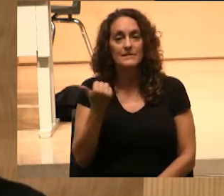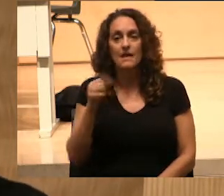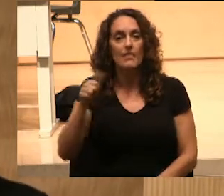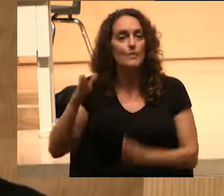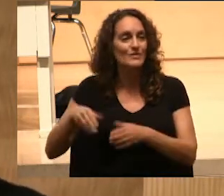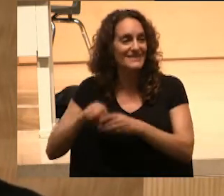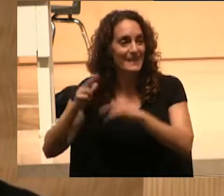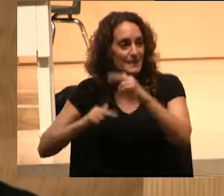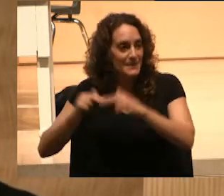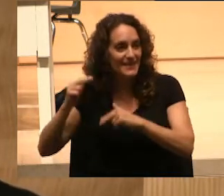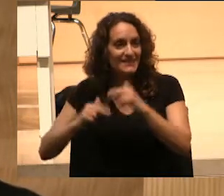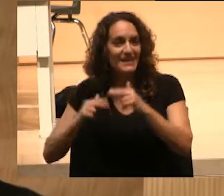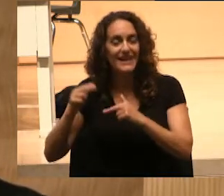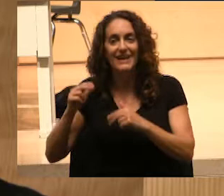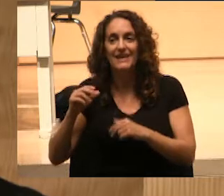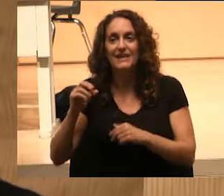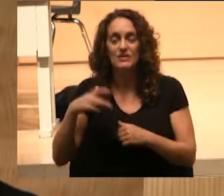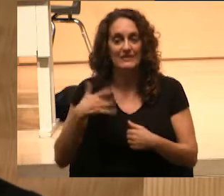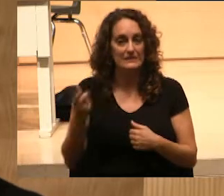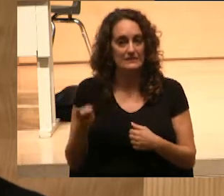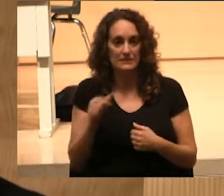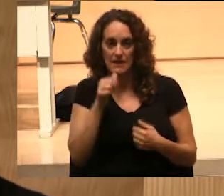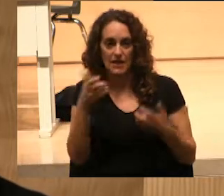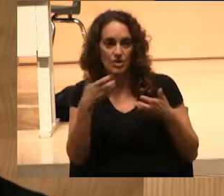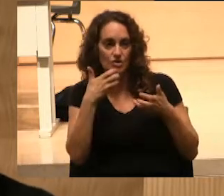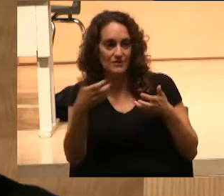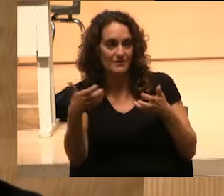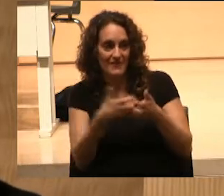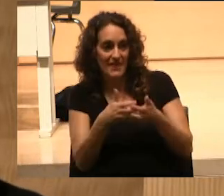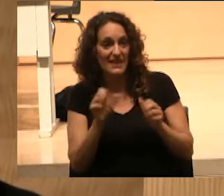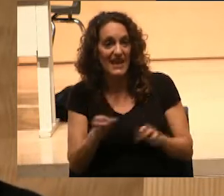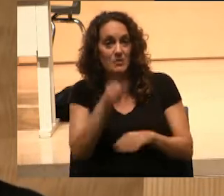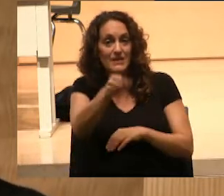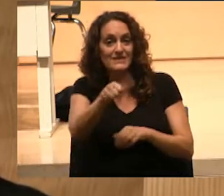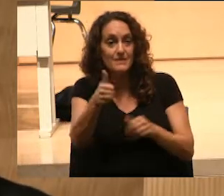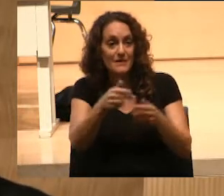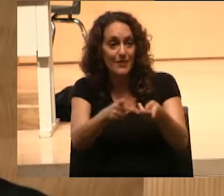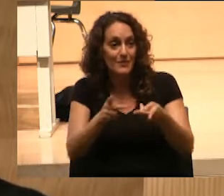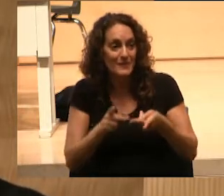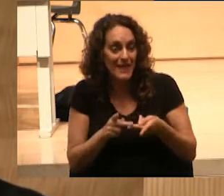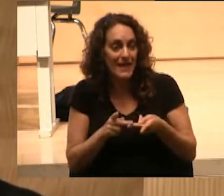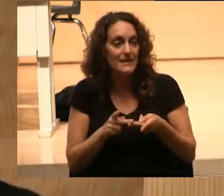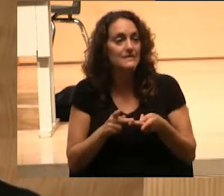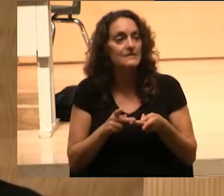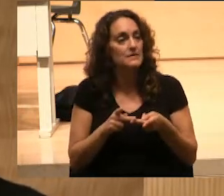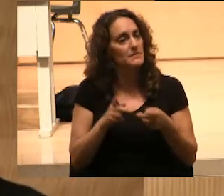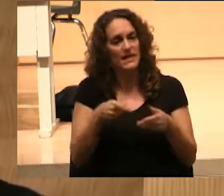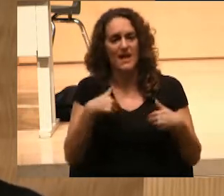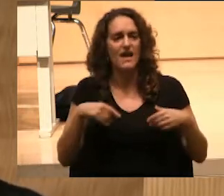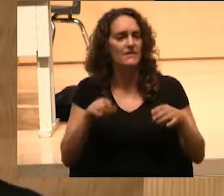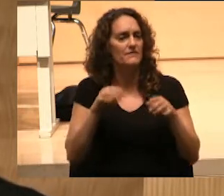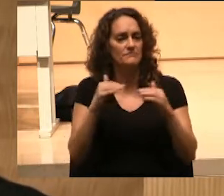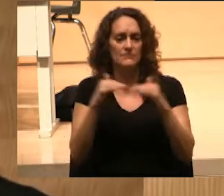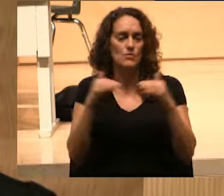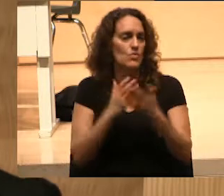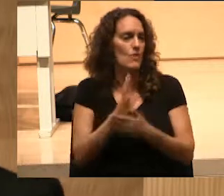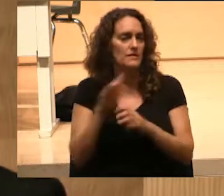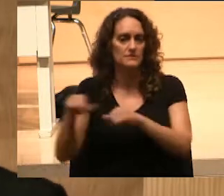building or a neighbor saying, we don't feel like this is a good fit. Can't you just, place them somewhere else? And, they have the same rights as everybody else, as they